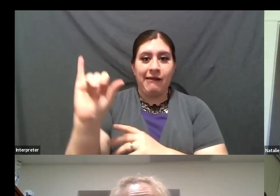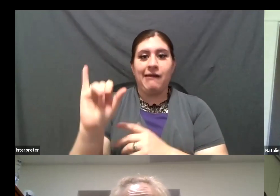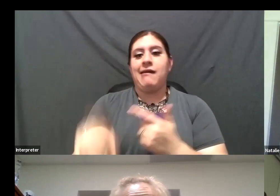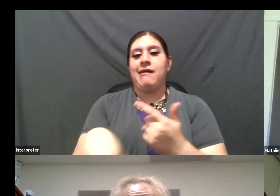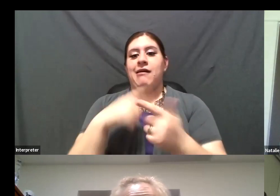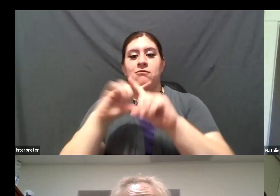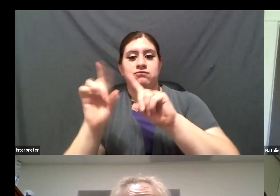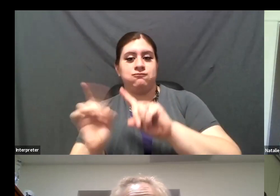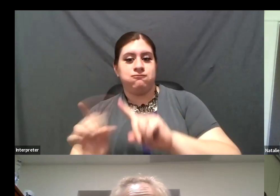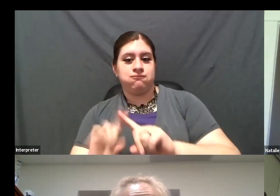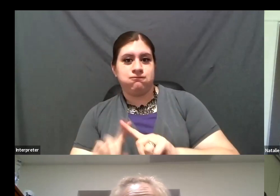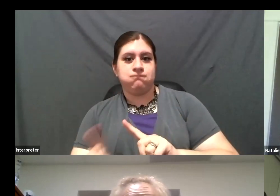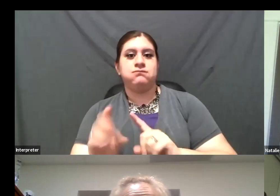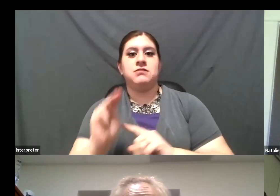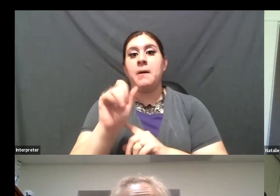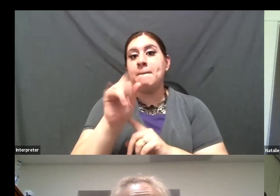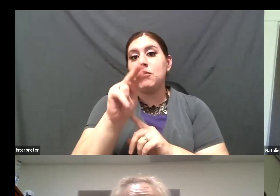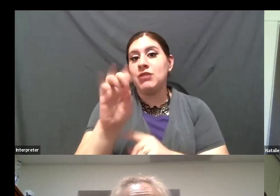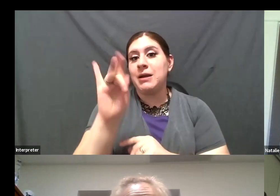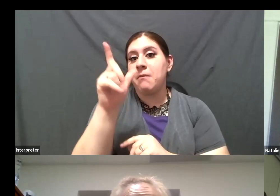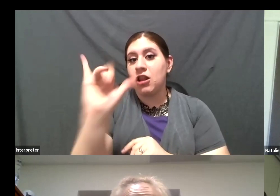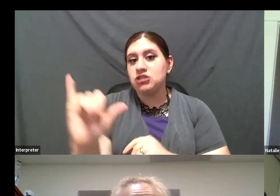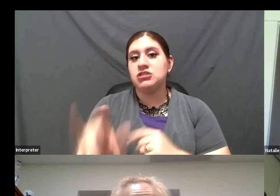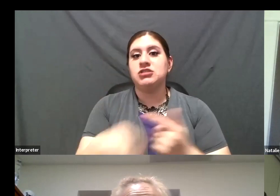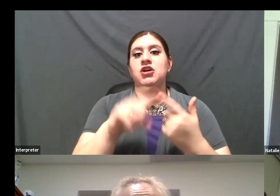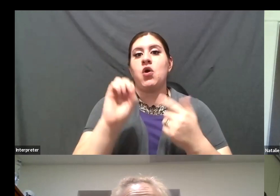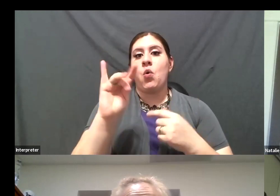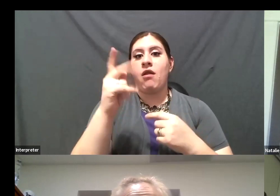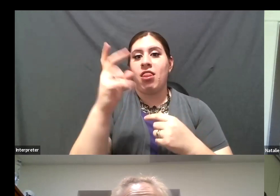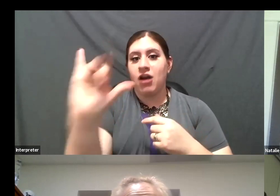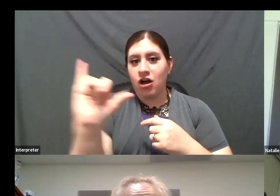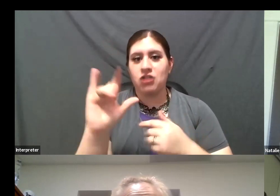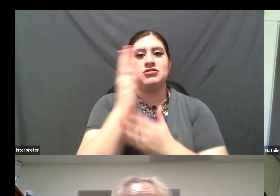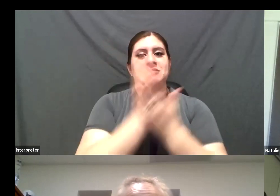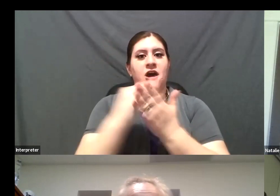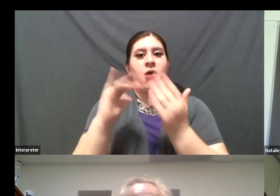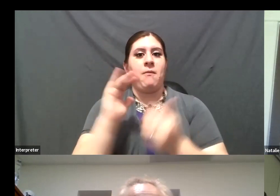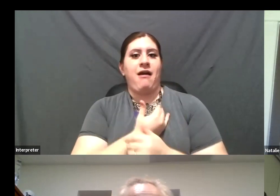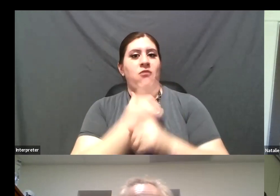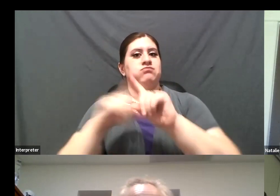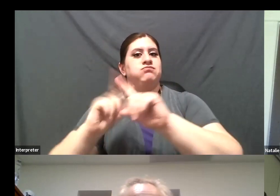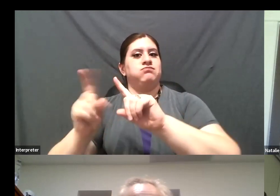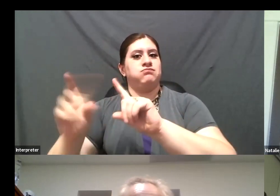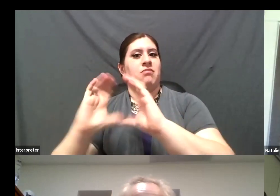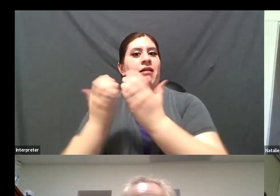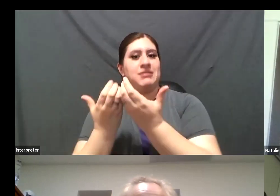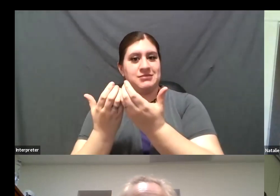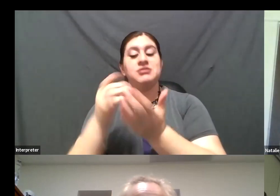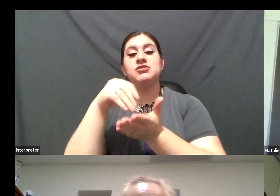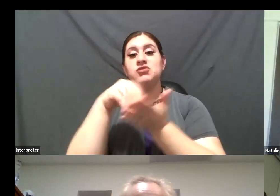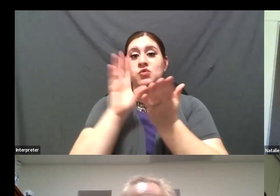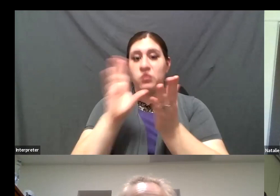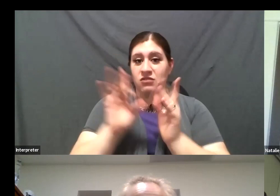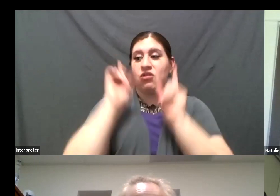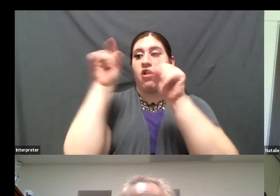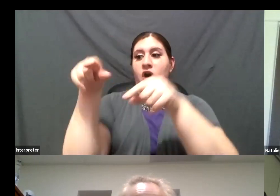parasitology, marine biology, ornithology, some of our vertebrate courses. Students spend a great